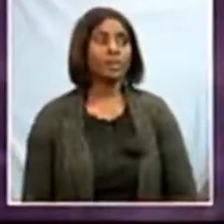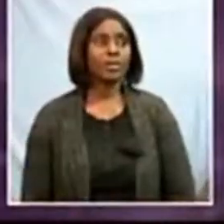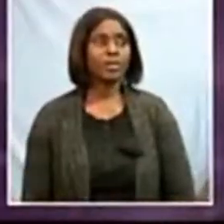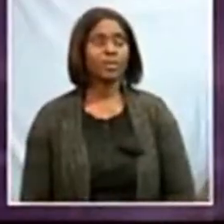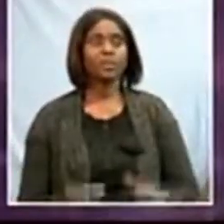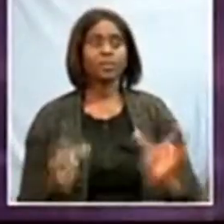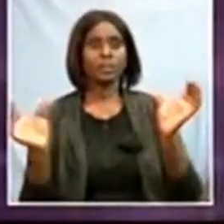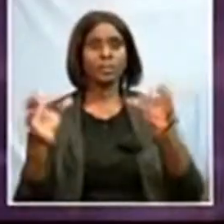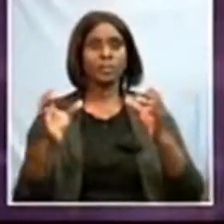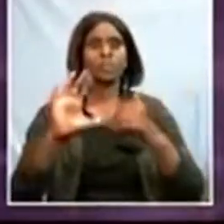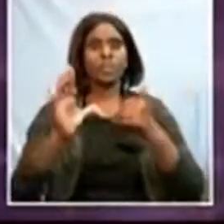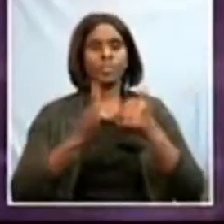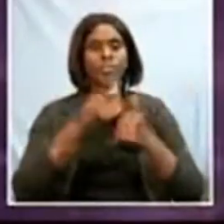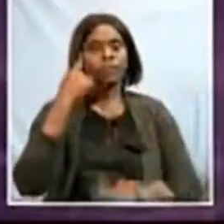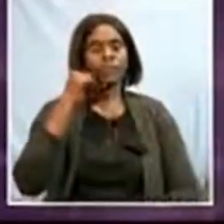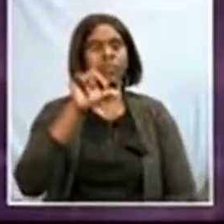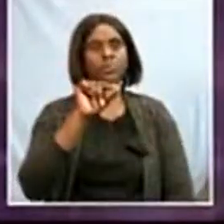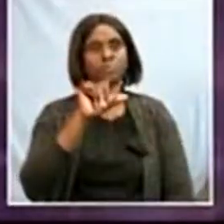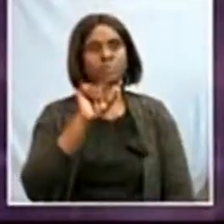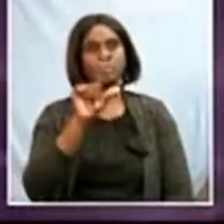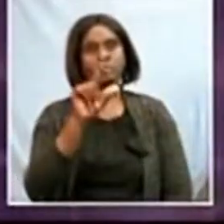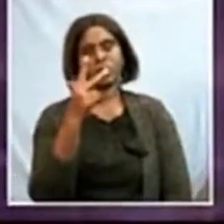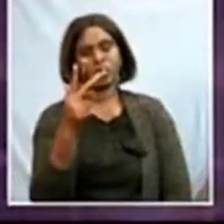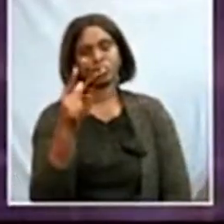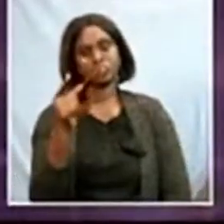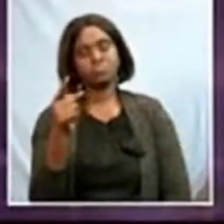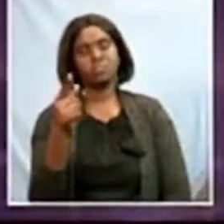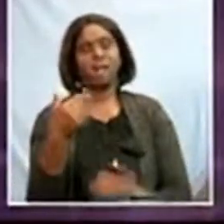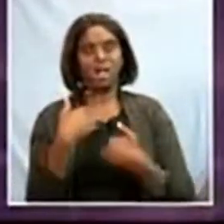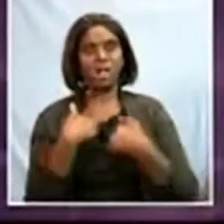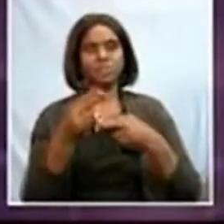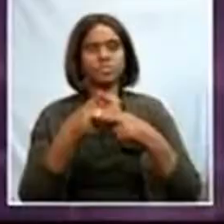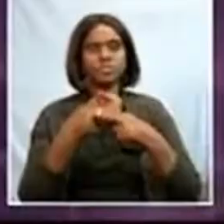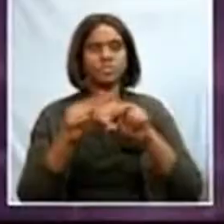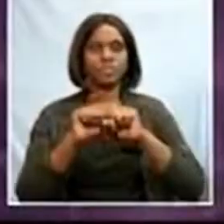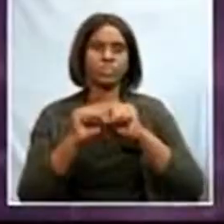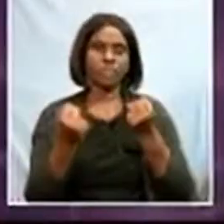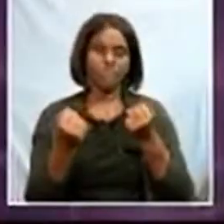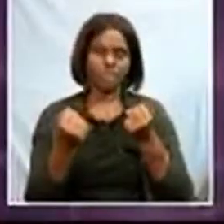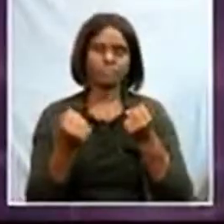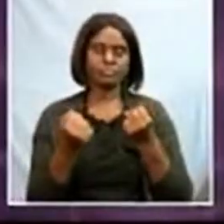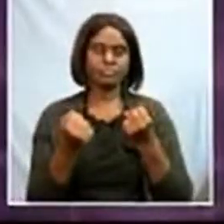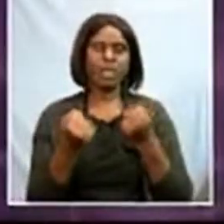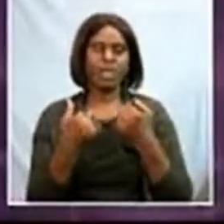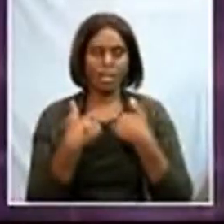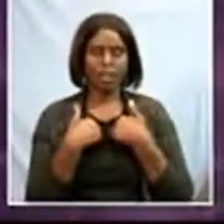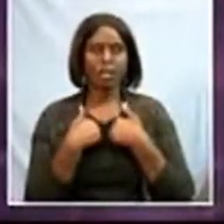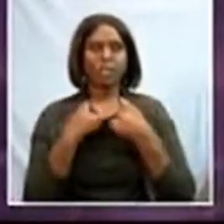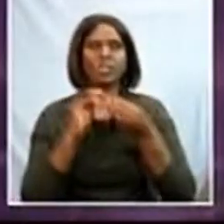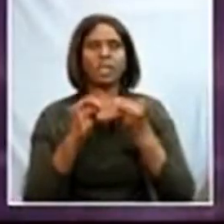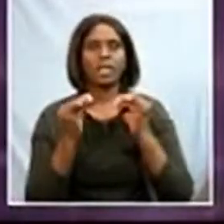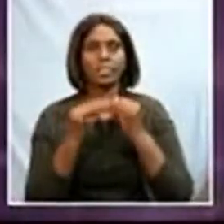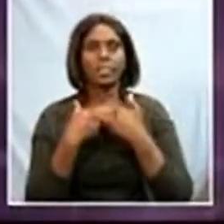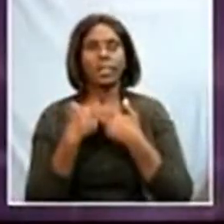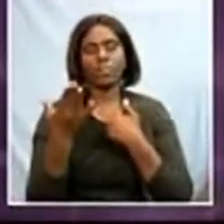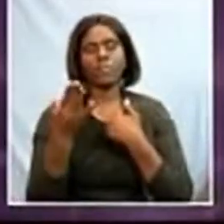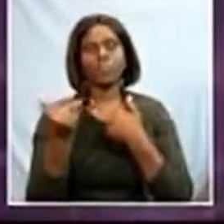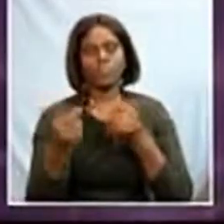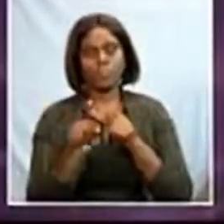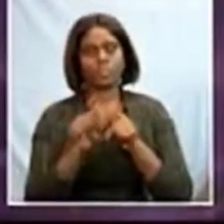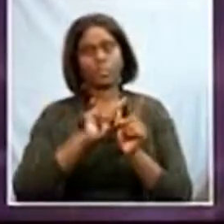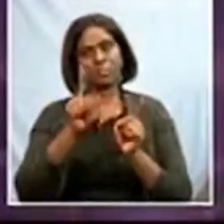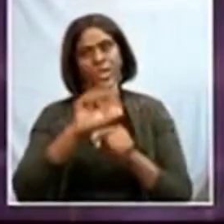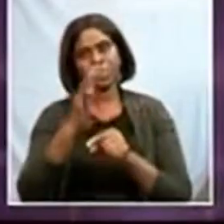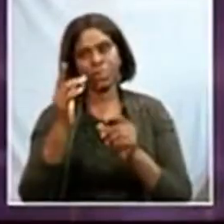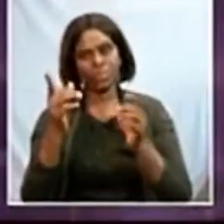Auditor General's report for 2023. They just took a short break, and it seems like we do have a quorum, and we cross back to the